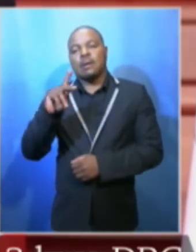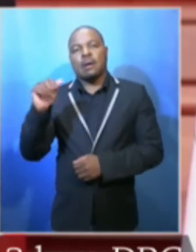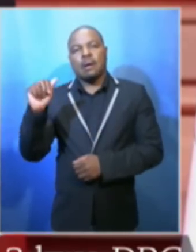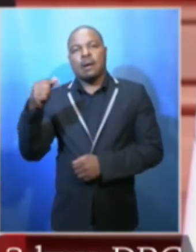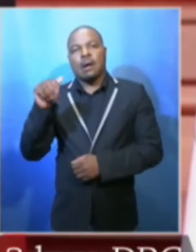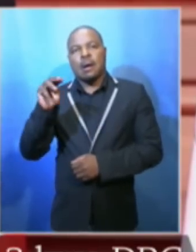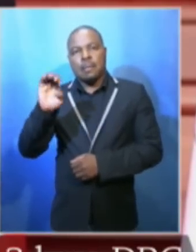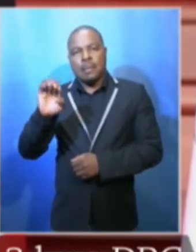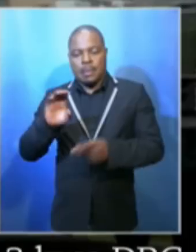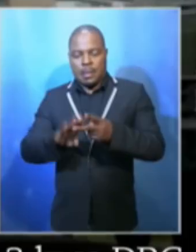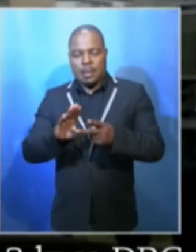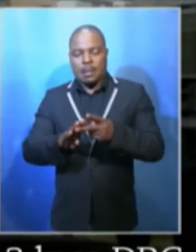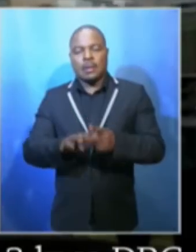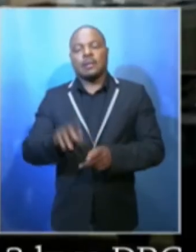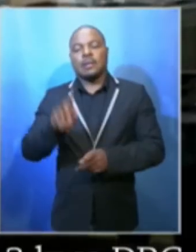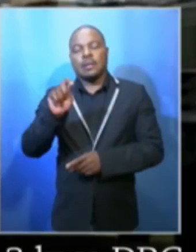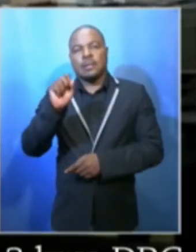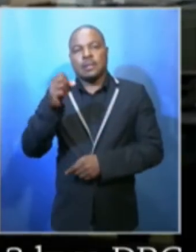Felix Tshisekedi.